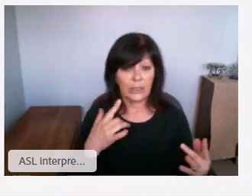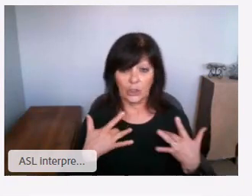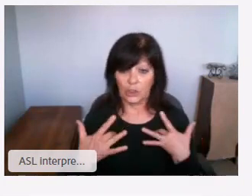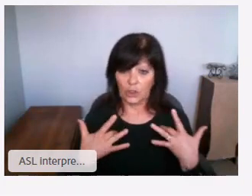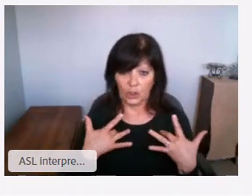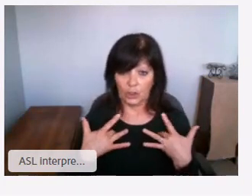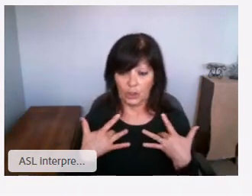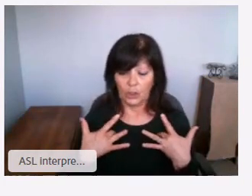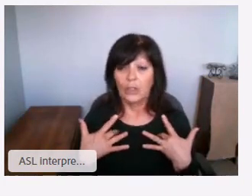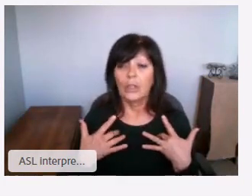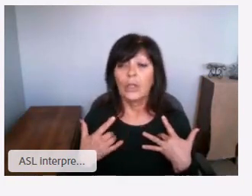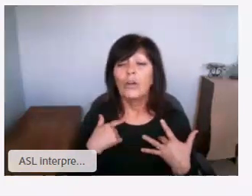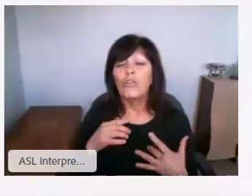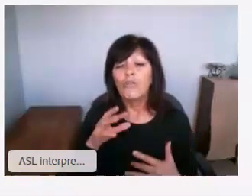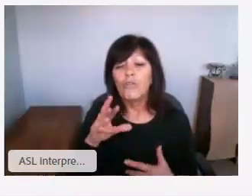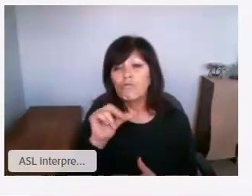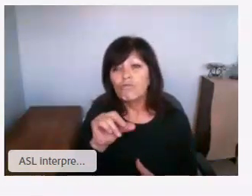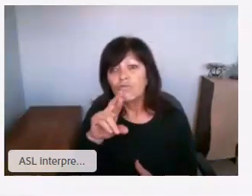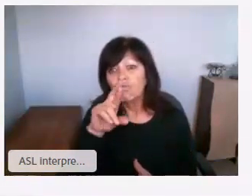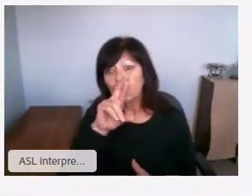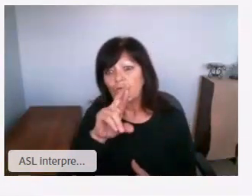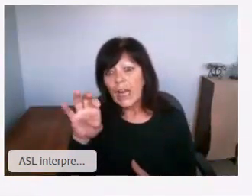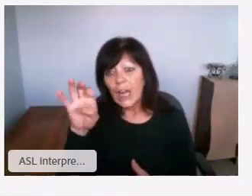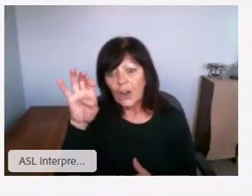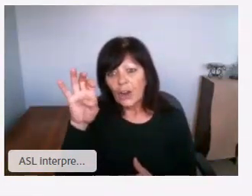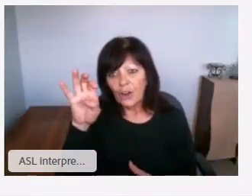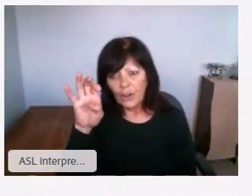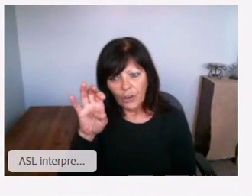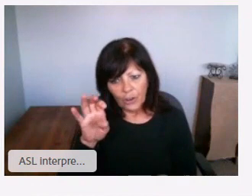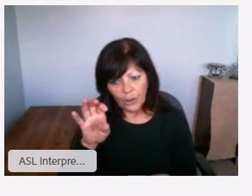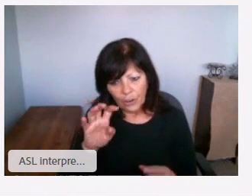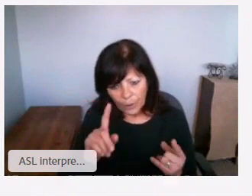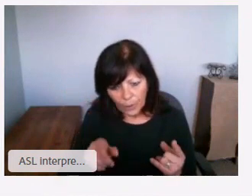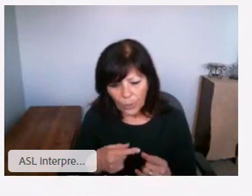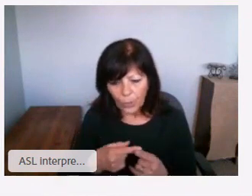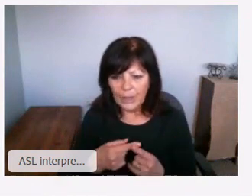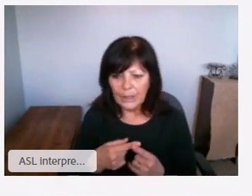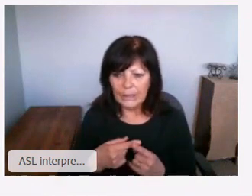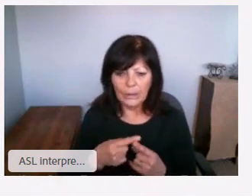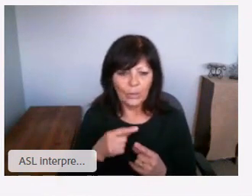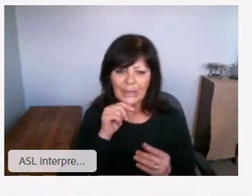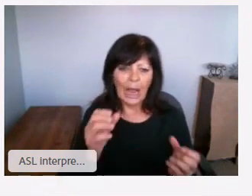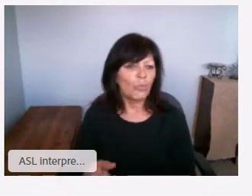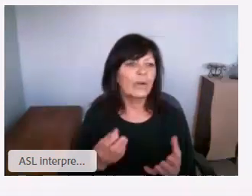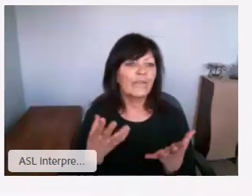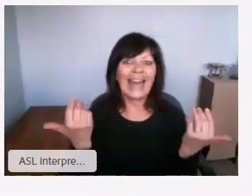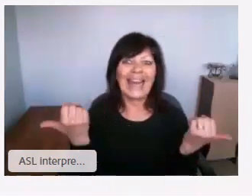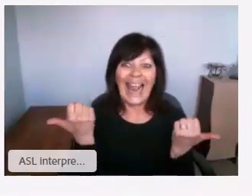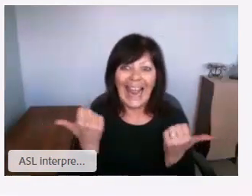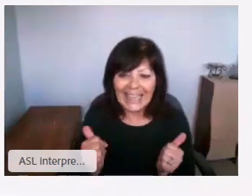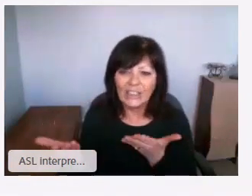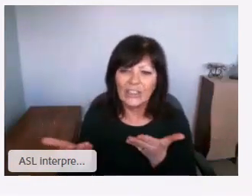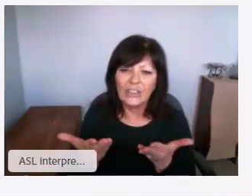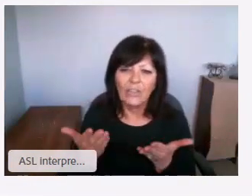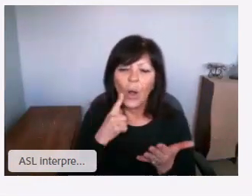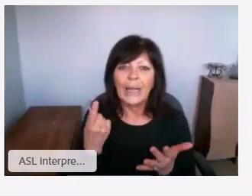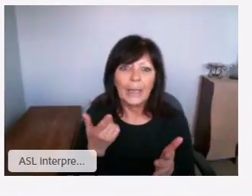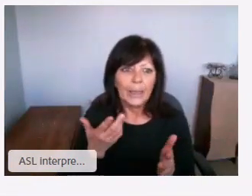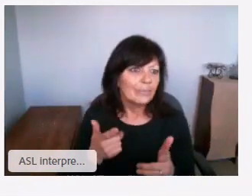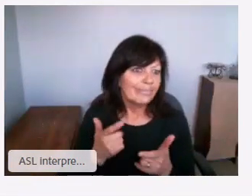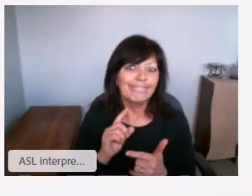we rarely have times where, you know, we're not providing any service, only during major blizzards and things like